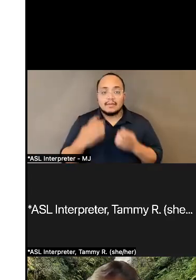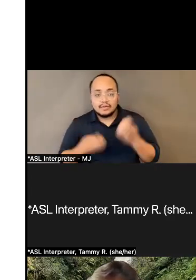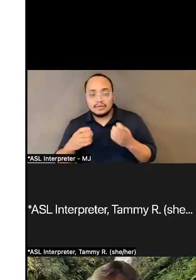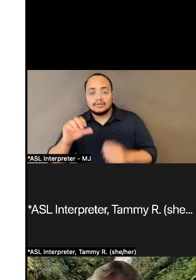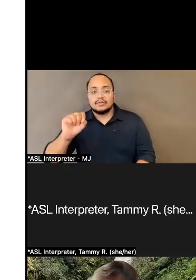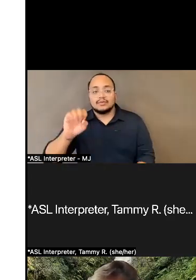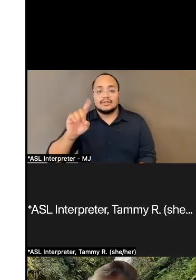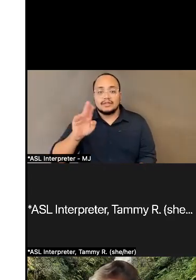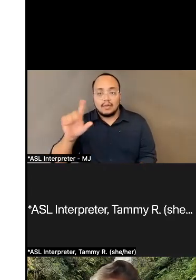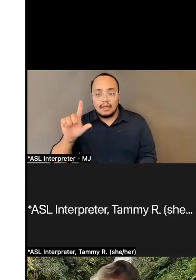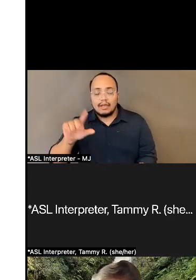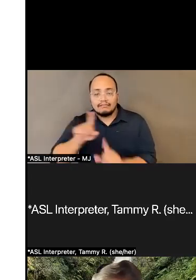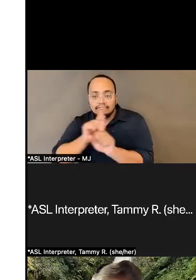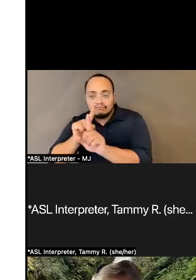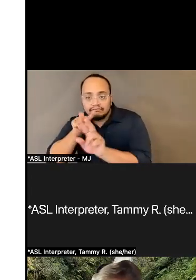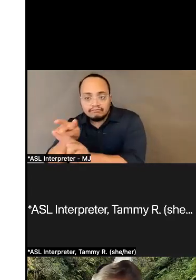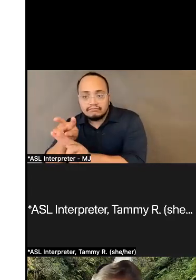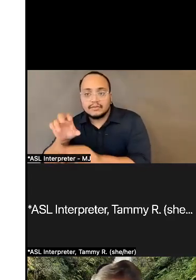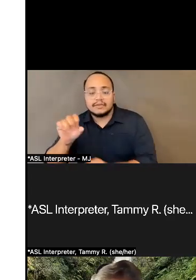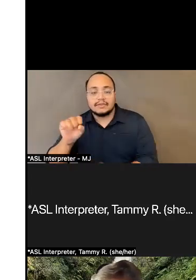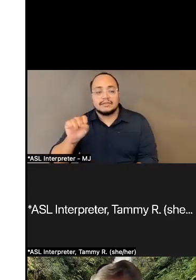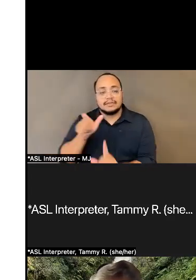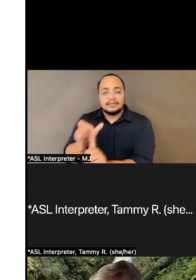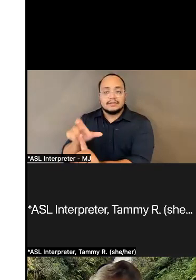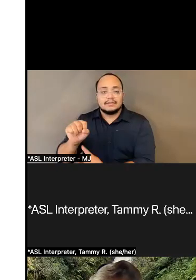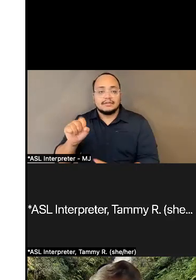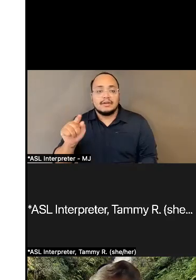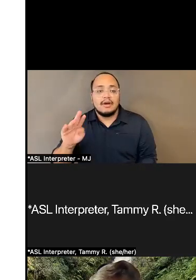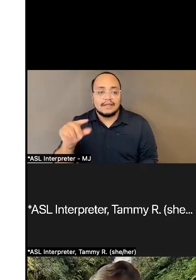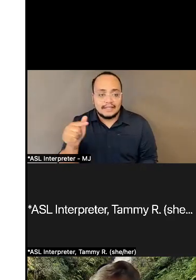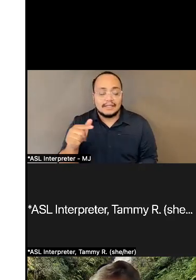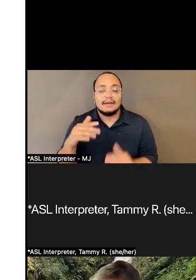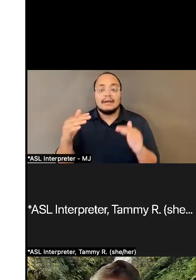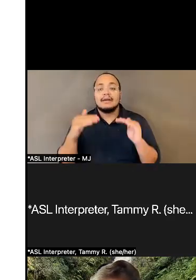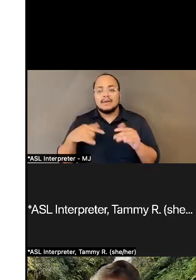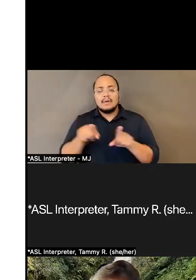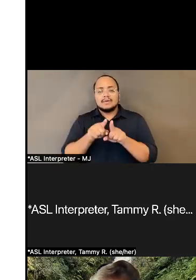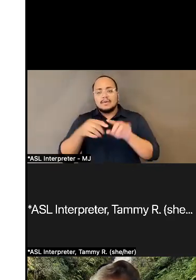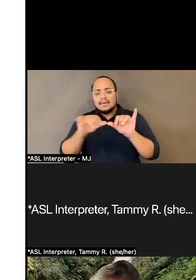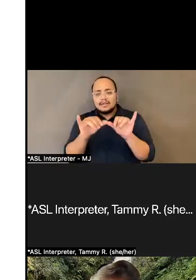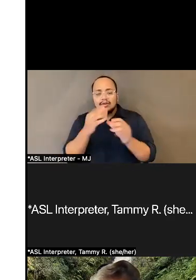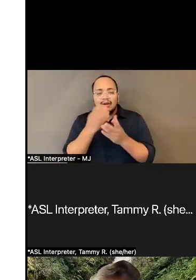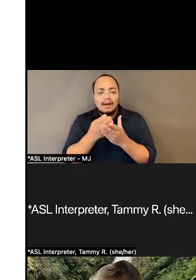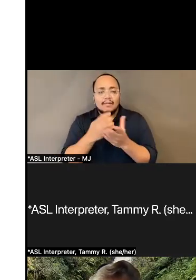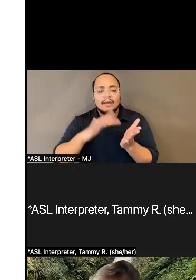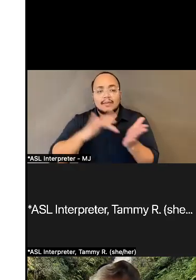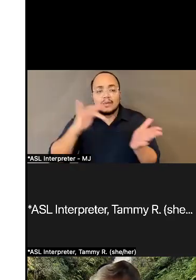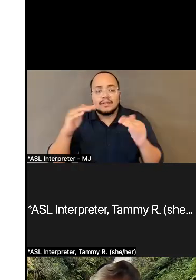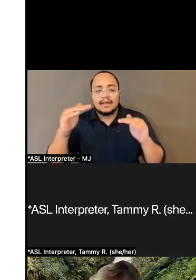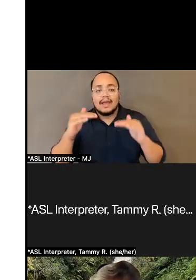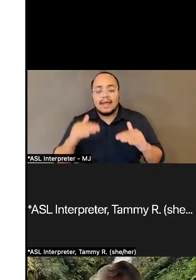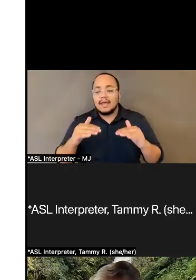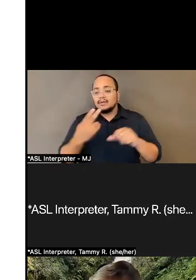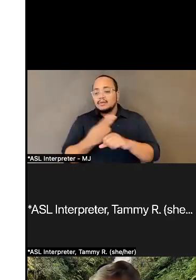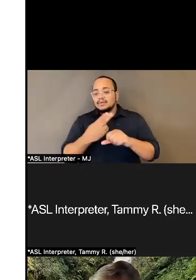and stalking, as well as we measured economic abuse and the use of the children as an